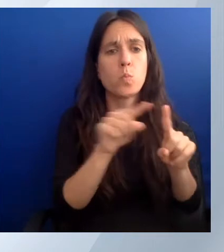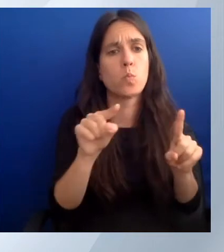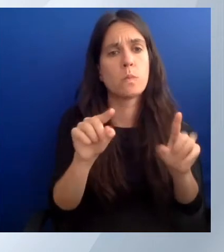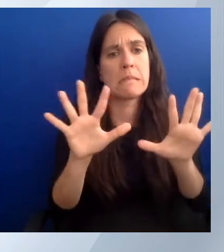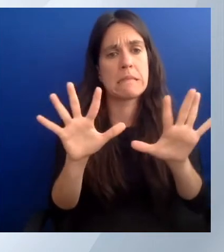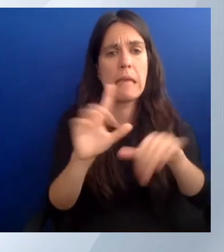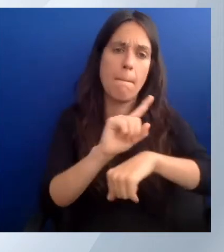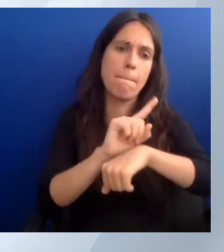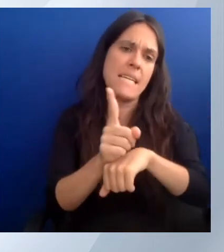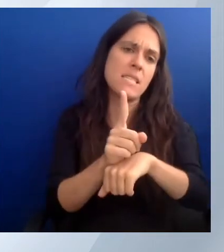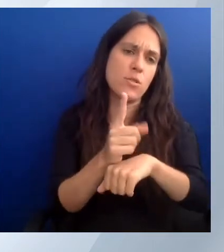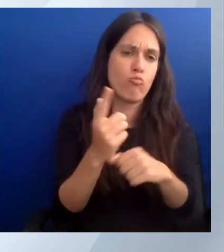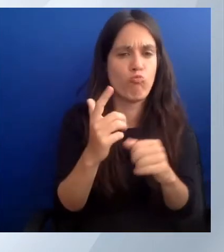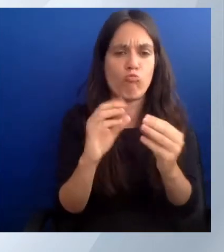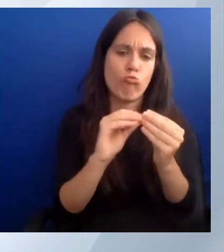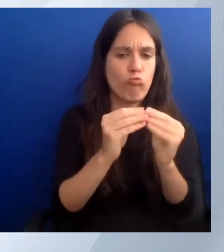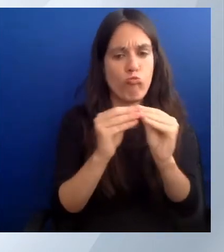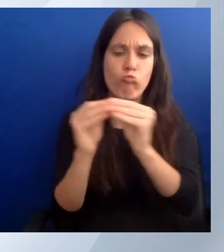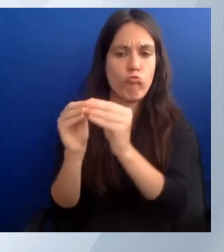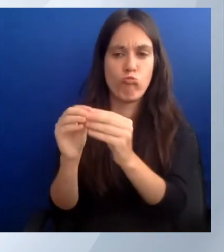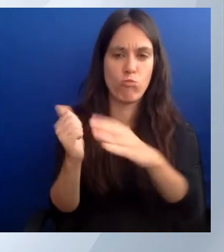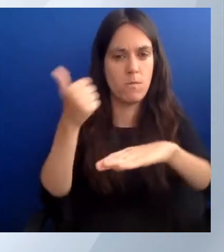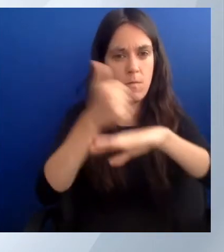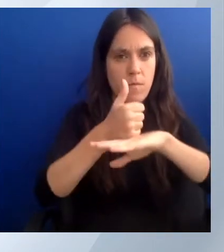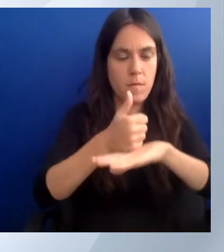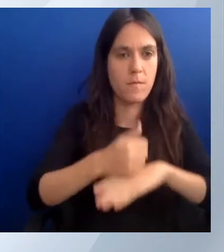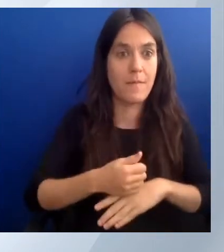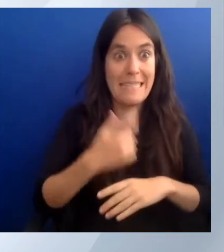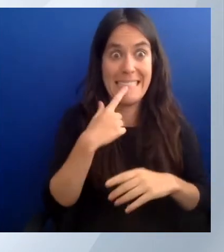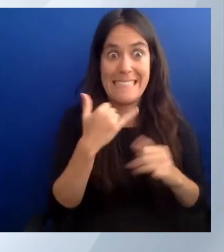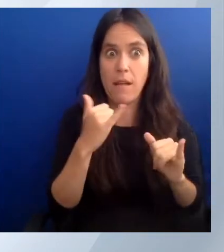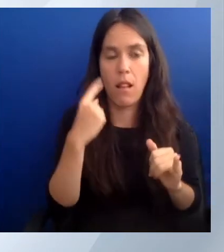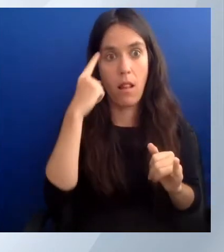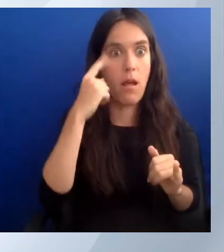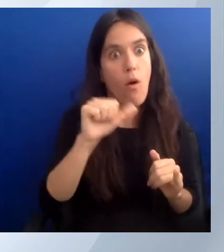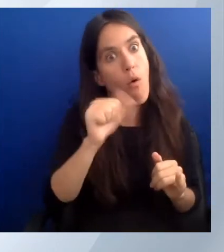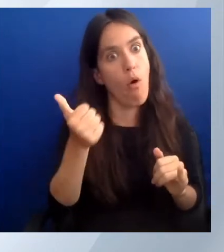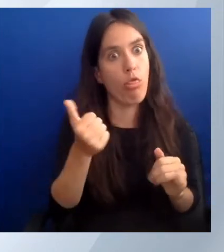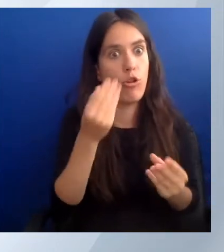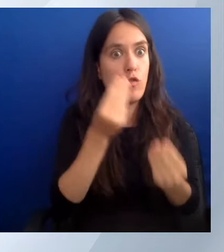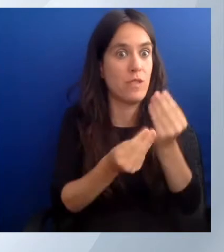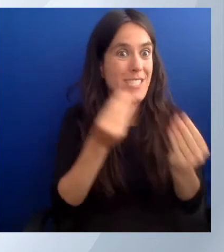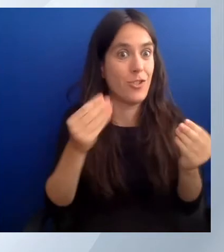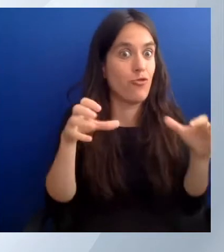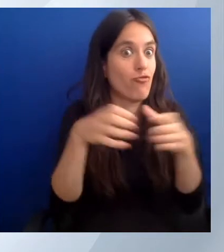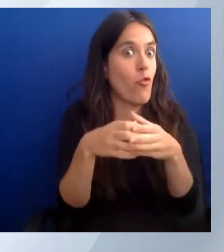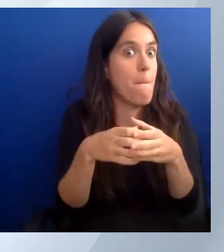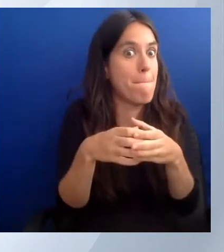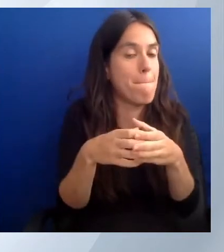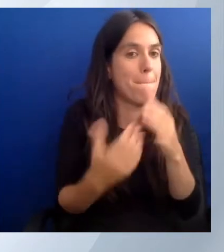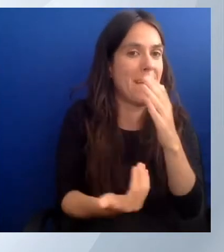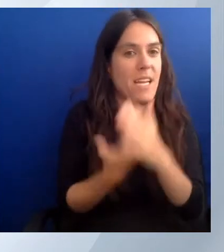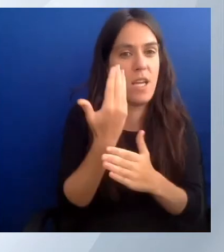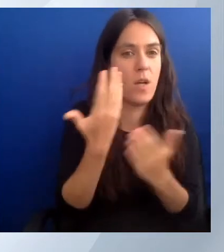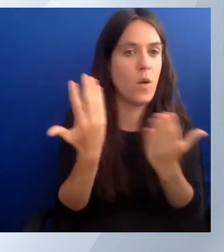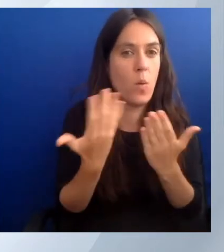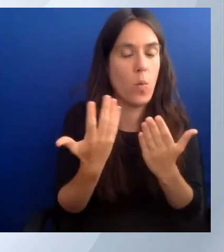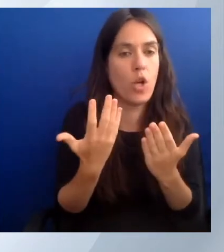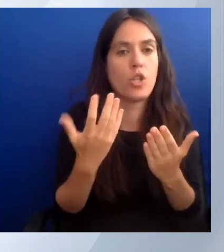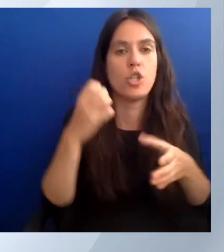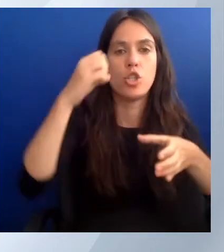is. Now, we still need to add another resource to our resource group, and that's our storage